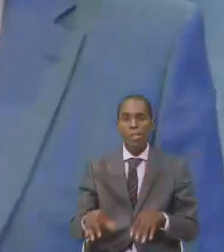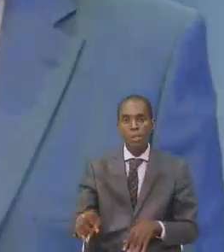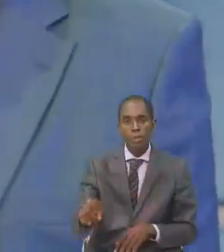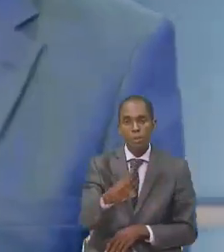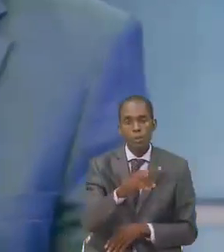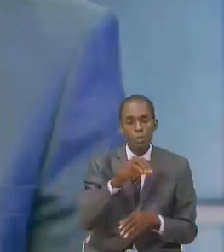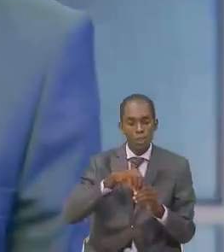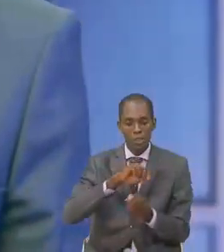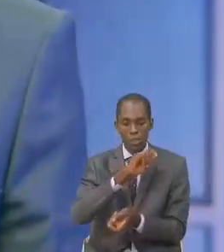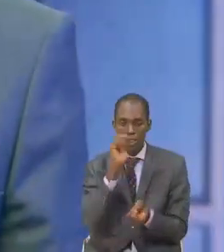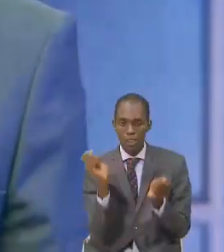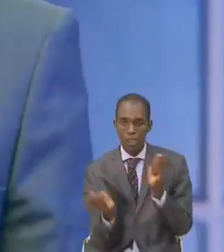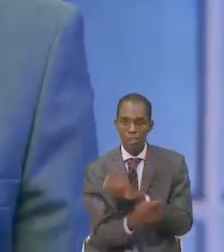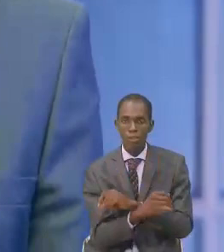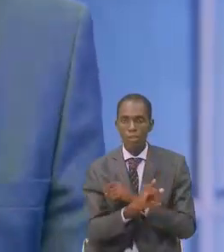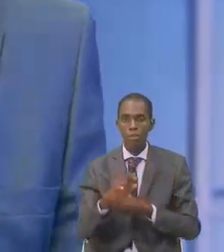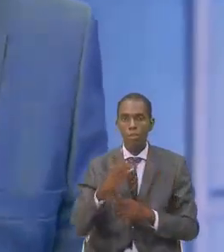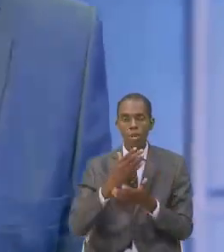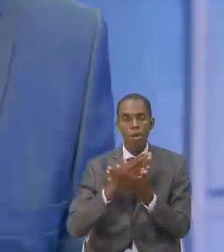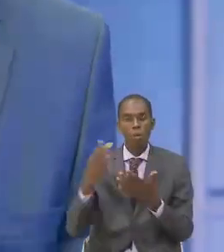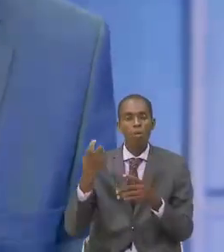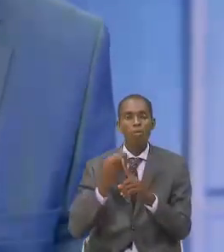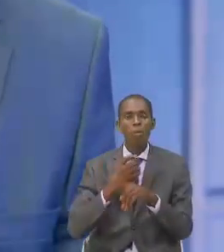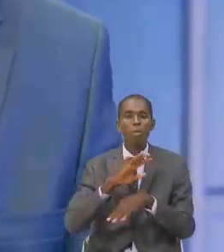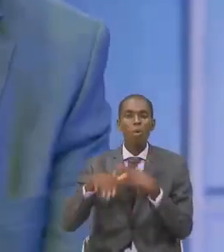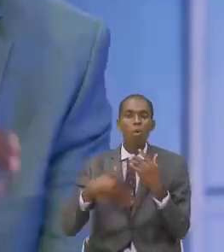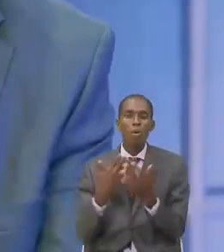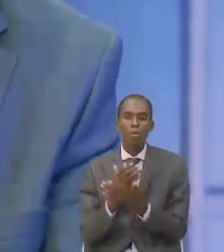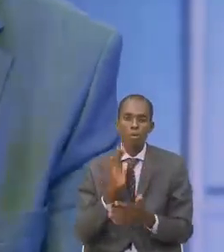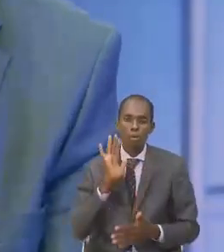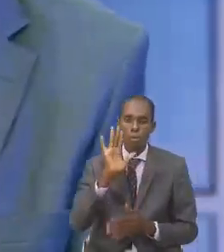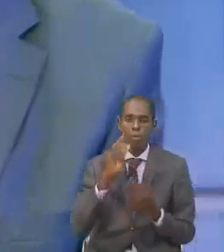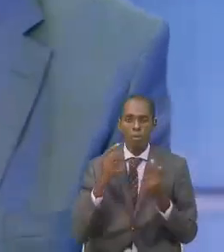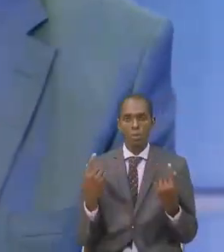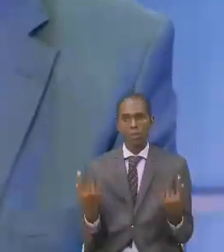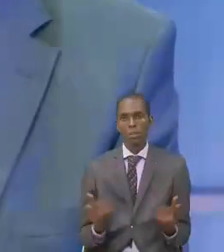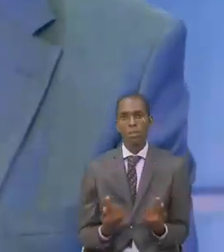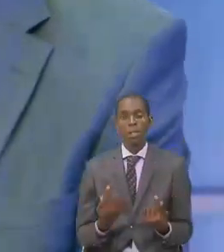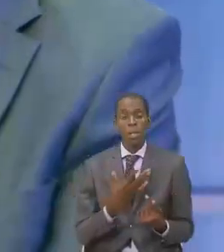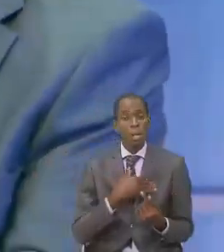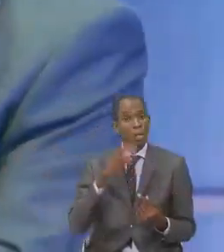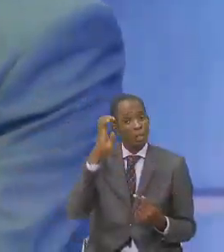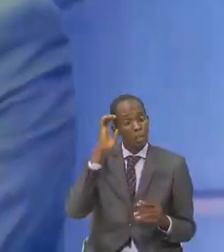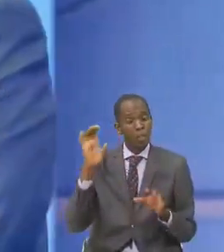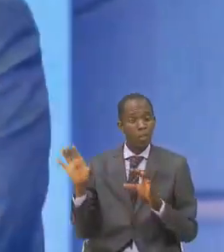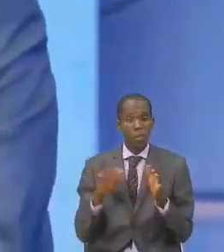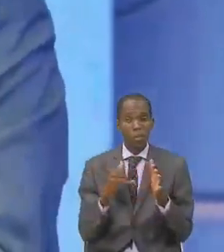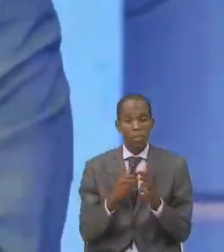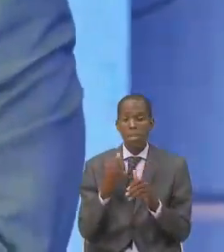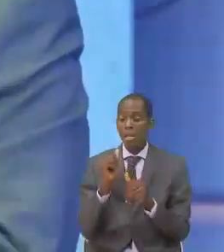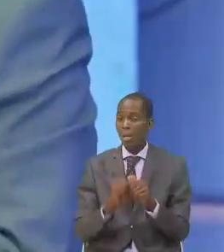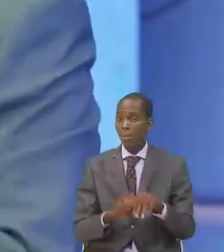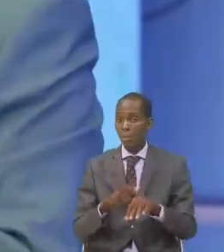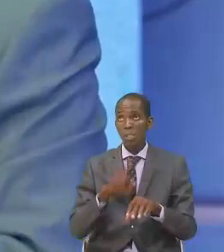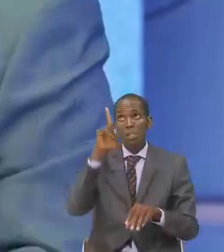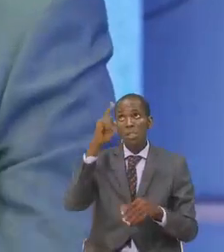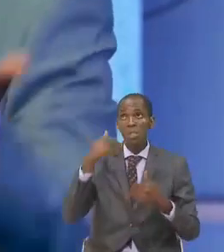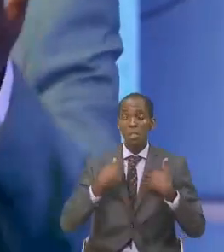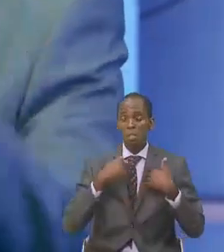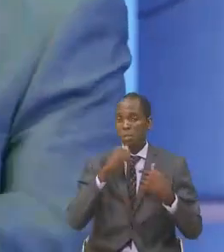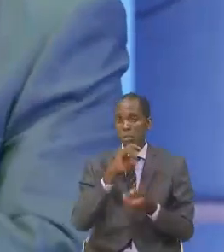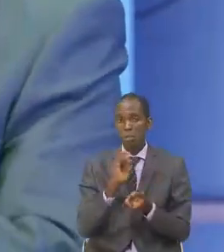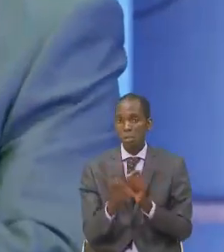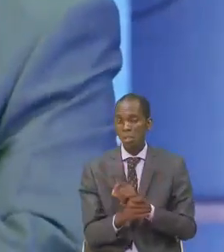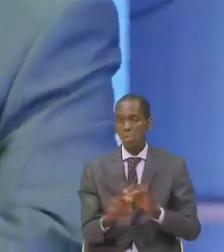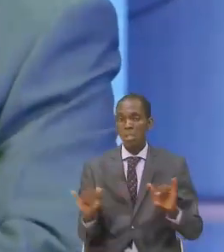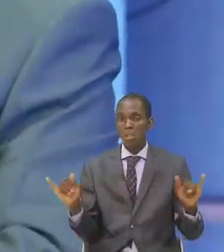the Lord Jesus Christ to bless you in turning you away from all your sins. And